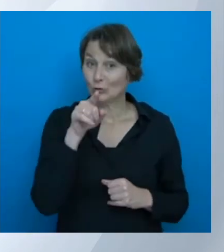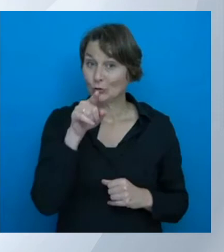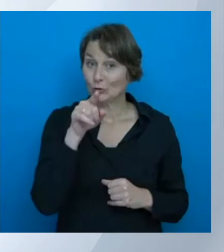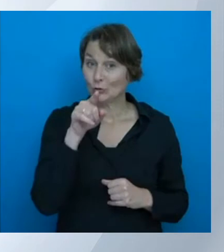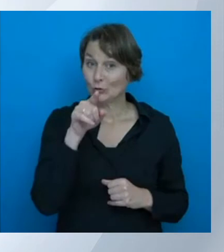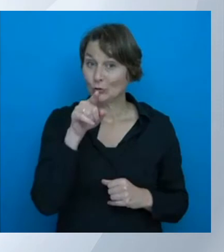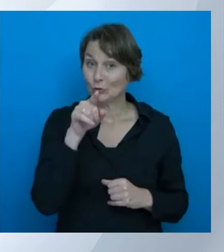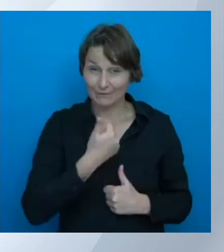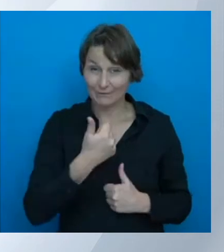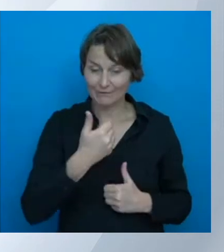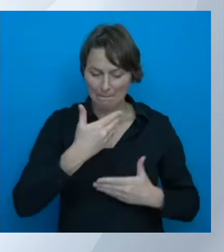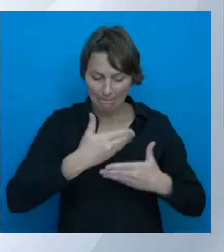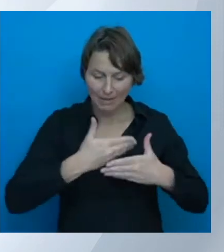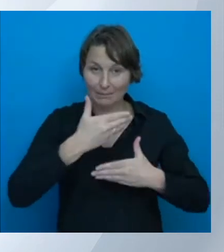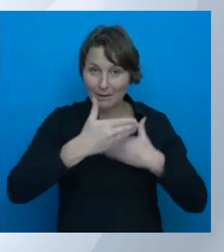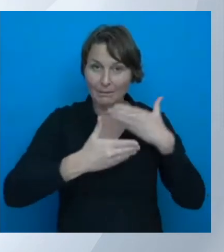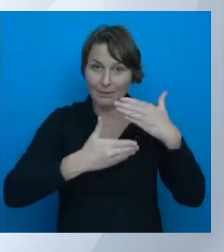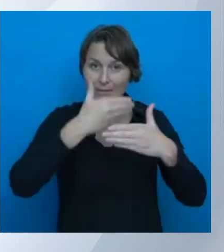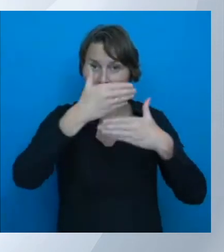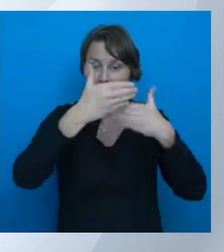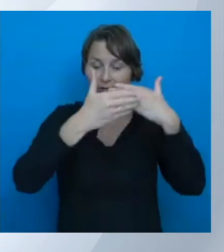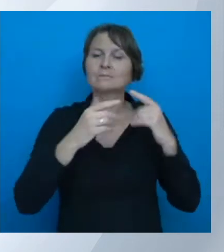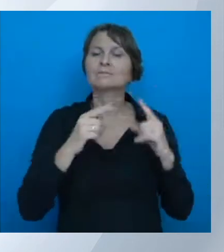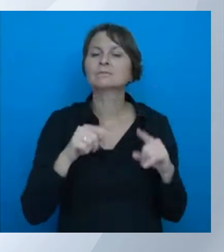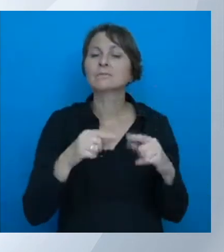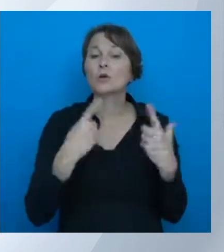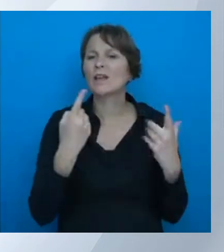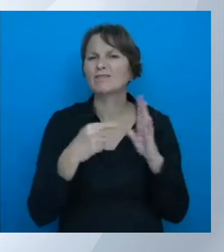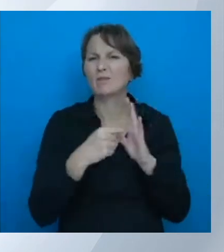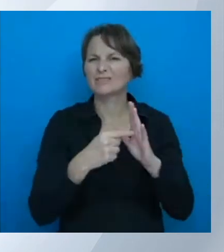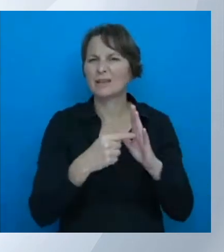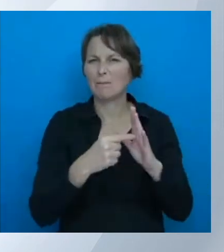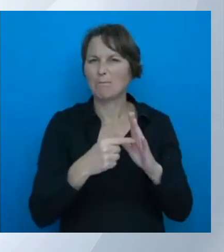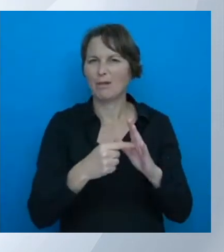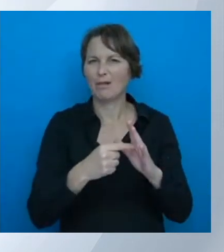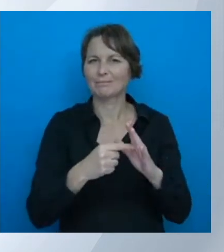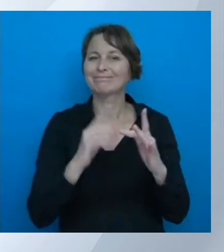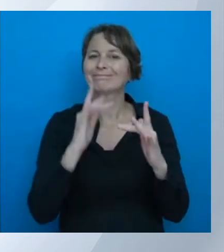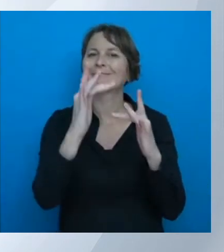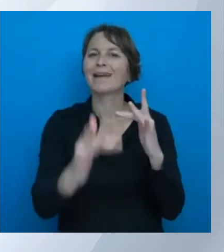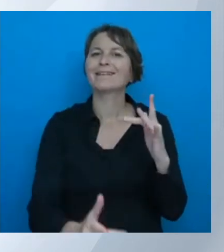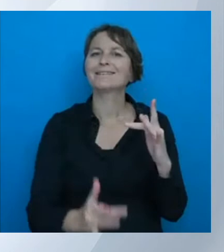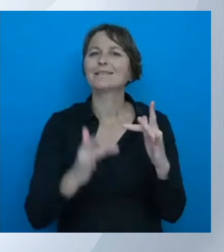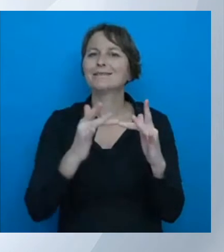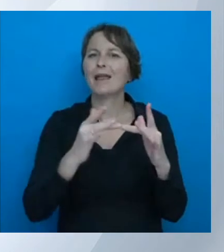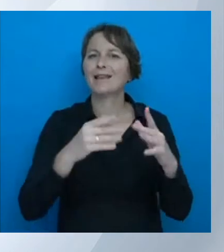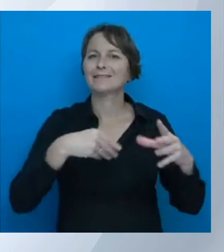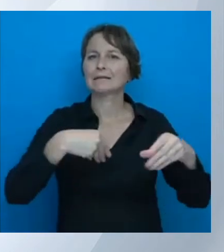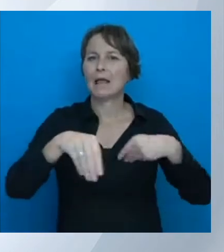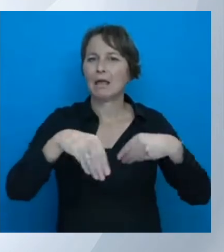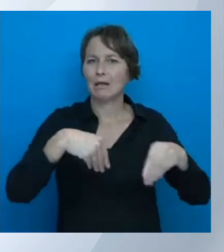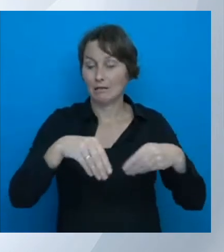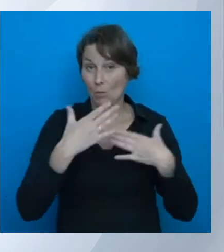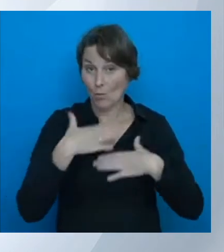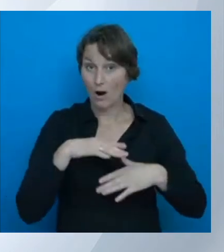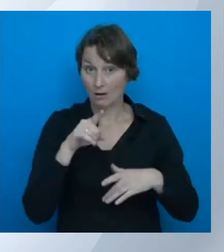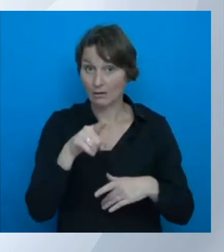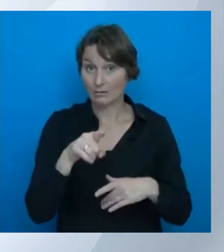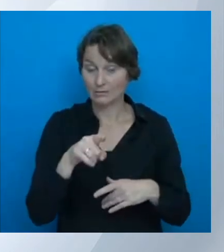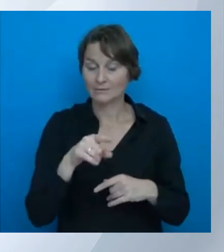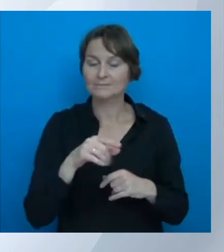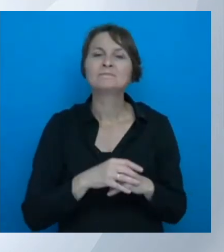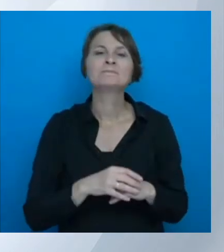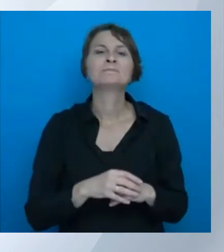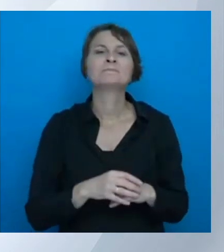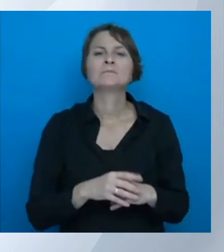various services, in case of an e-commerce application, for order processing from the moment it is posted on the UI